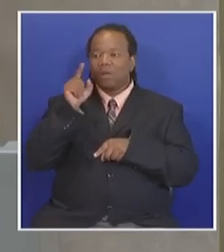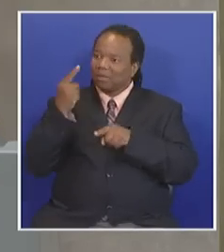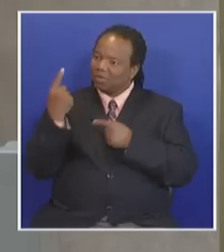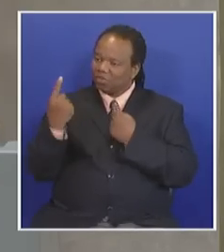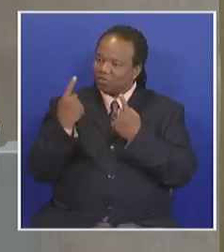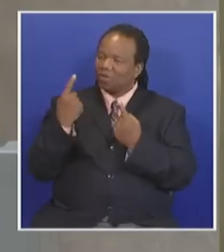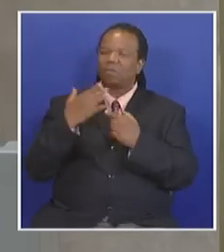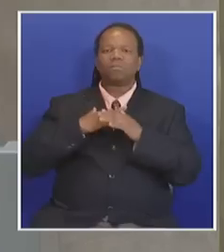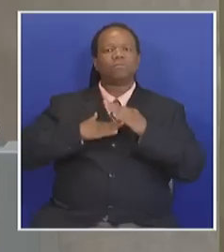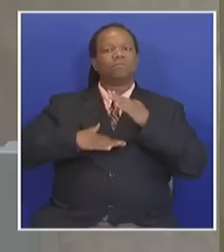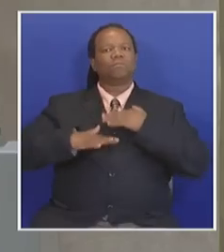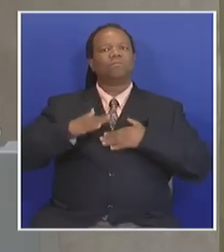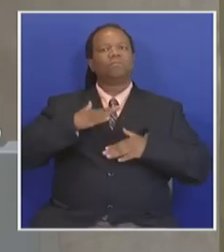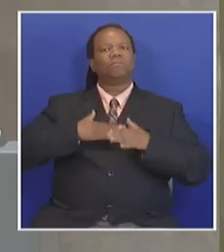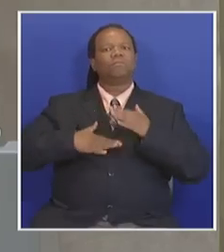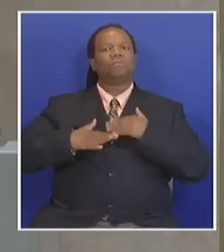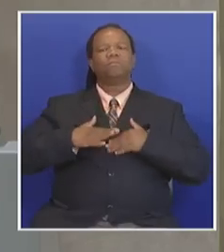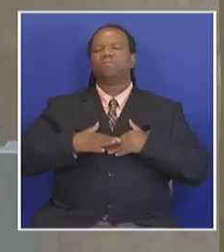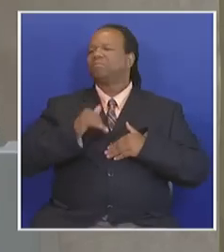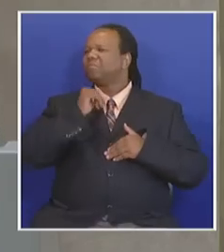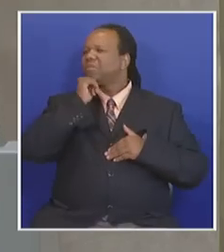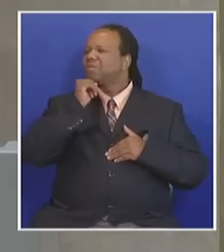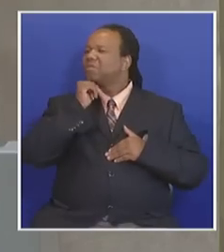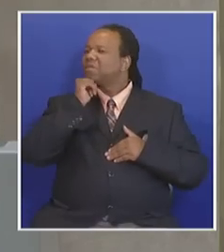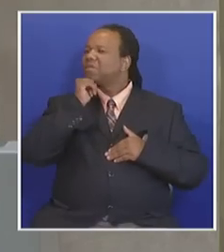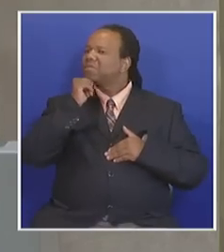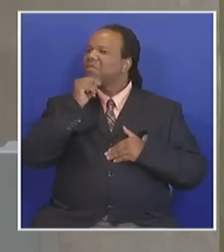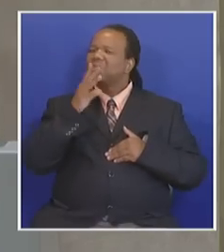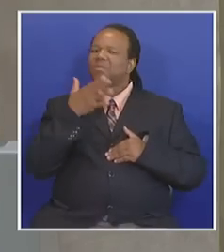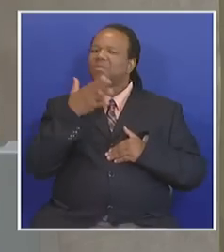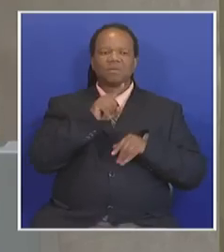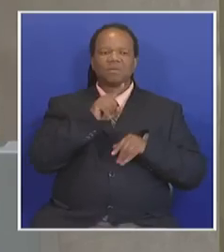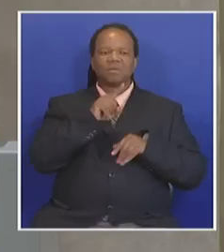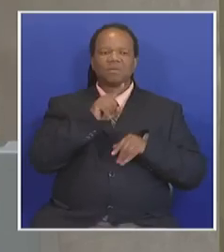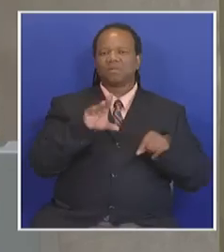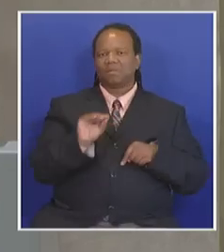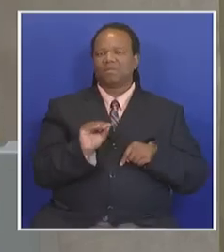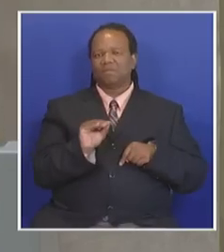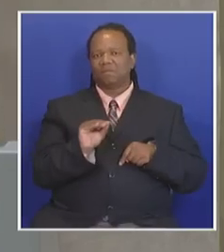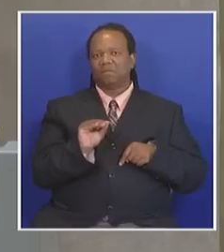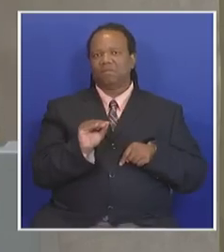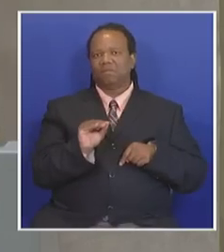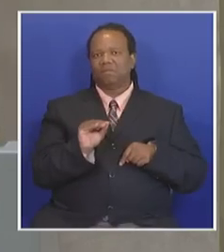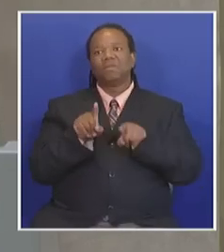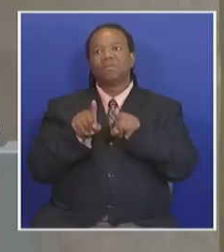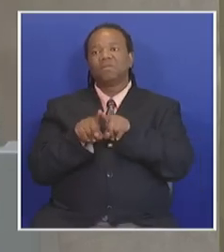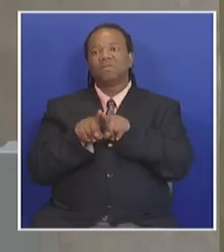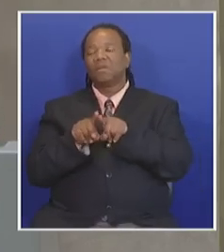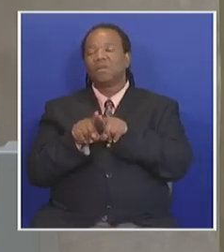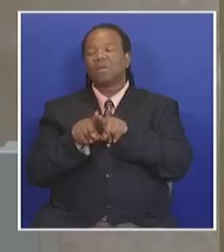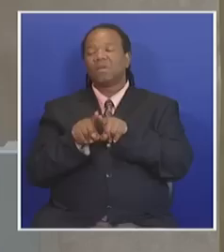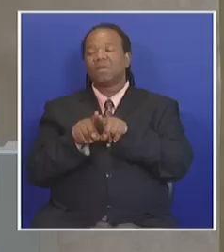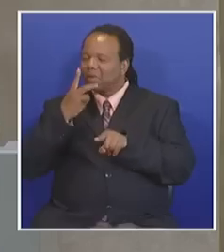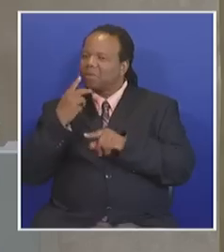other regardless of our differences. We need to get to a point where we celebrate our diversity and